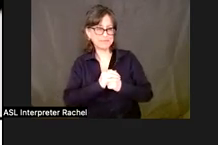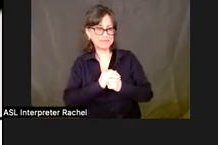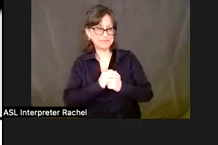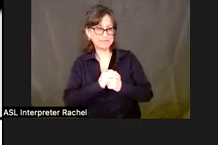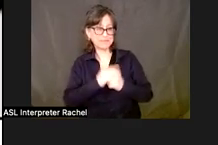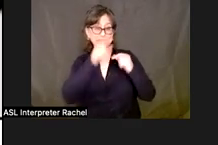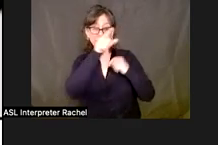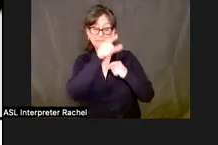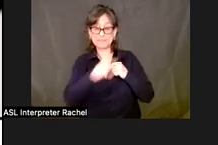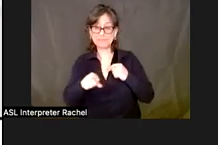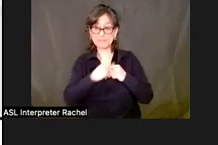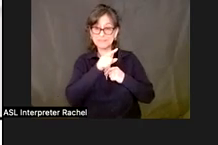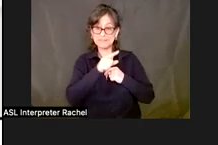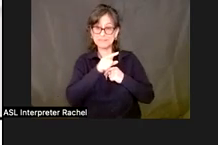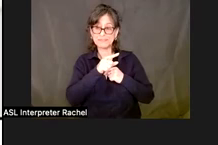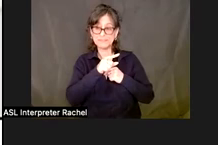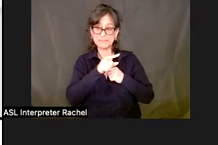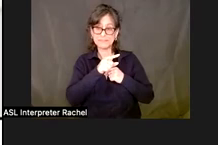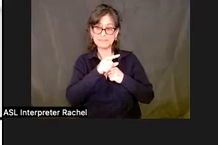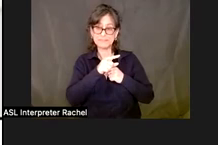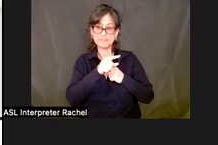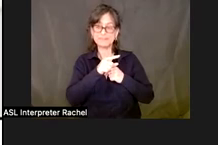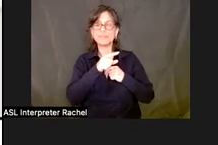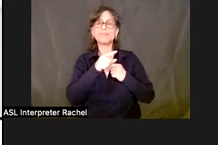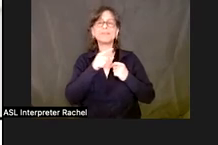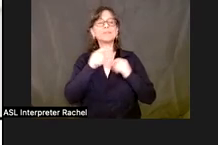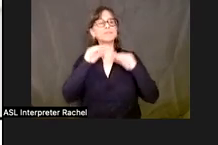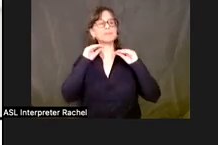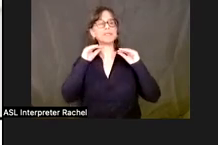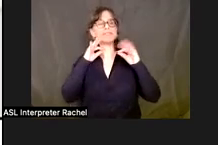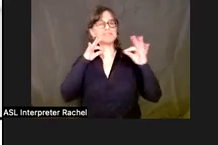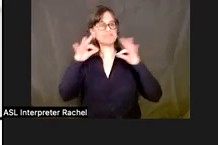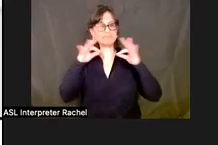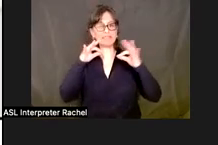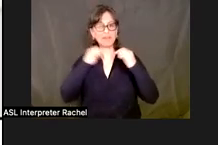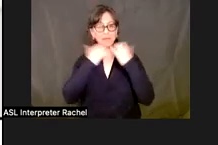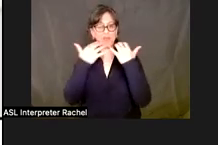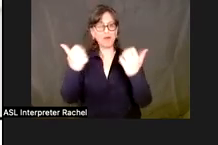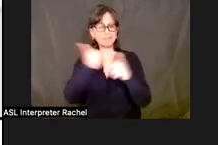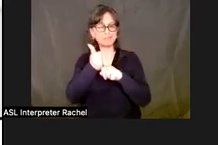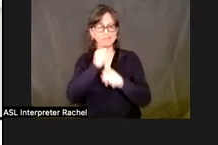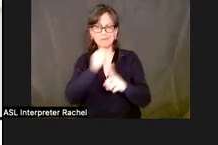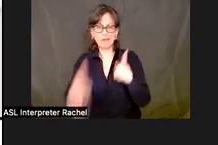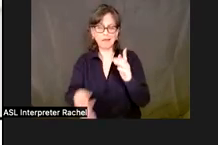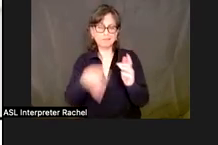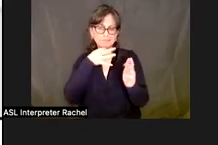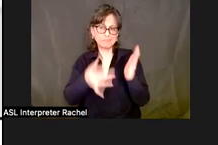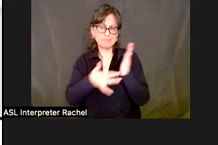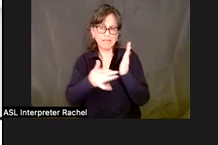Since this is a talk to a non-technical audience, I thought I would start with just a little bit